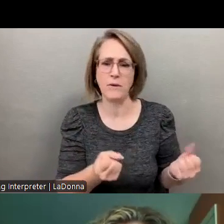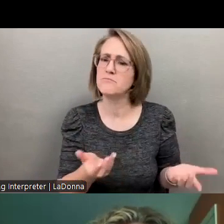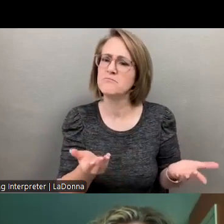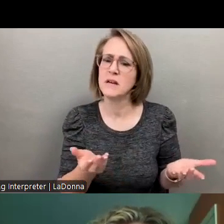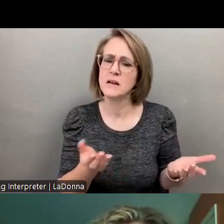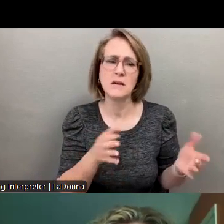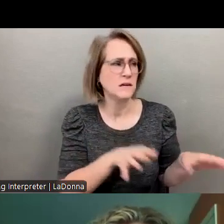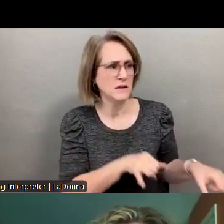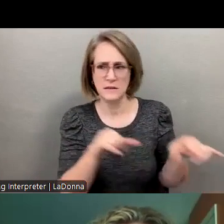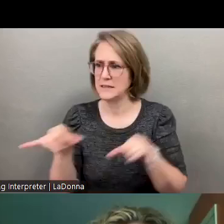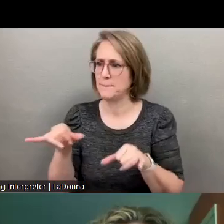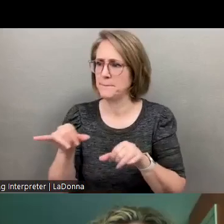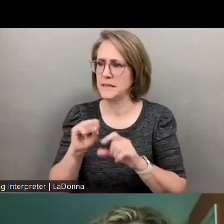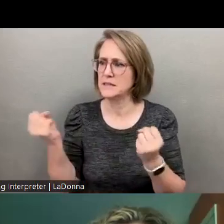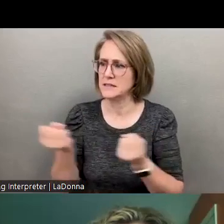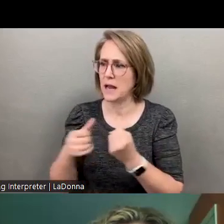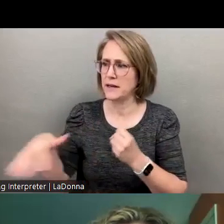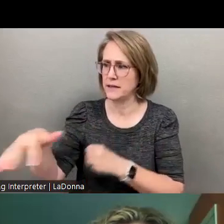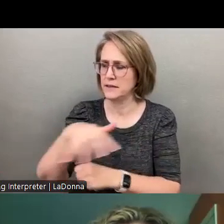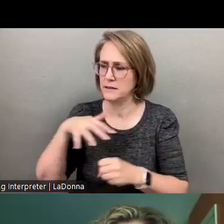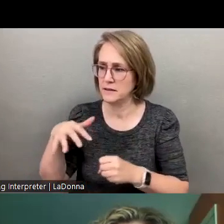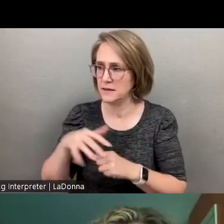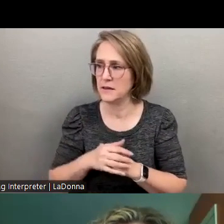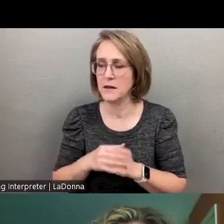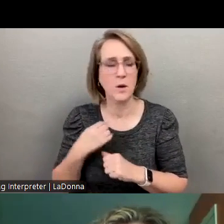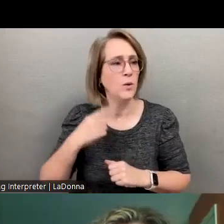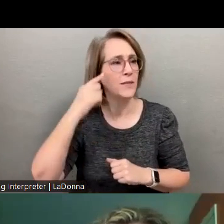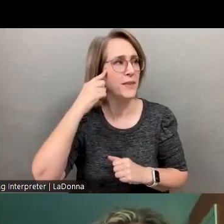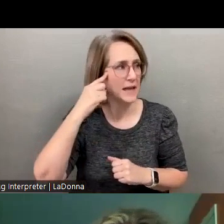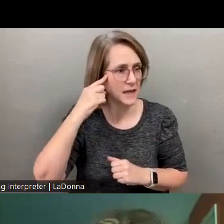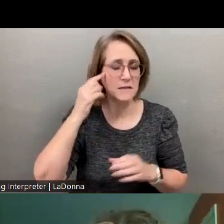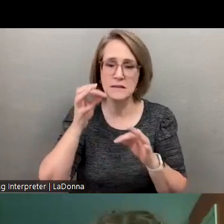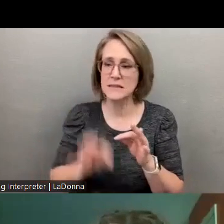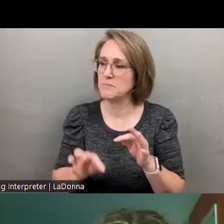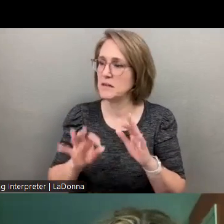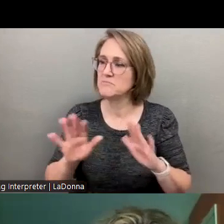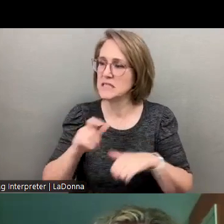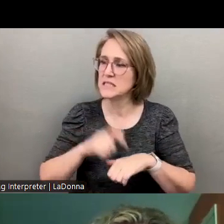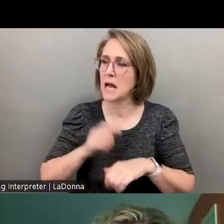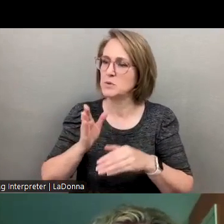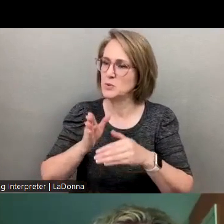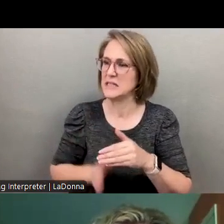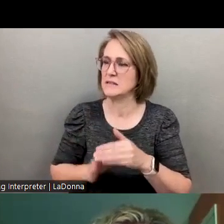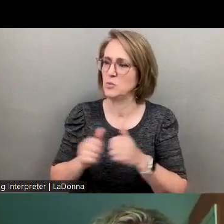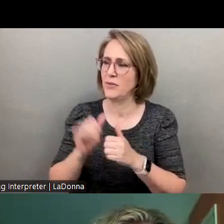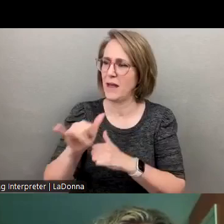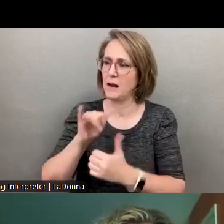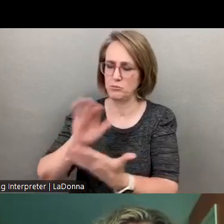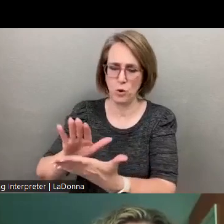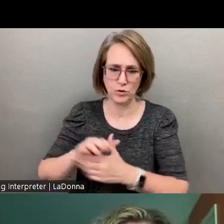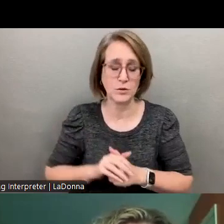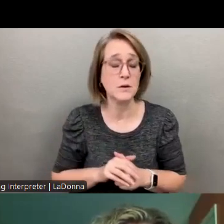of throughout society. And we think, quite simply, it's time for that to end. It is